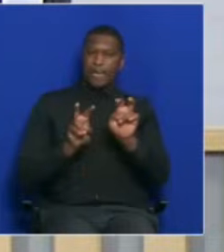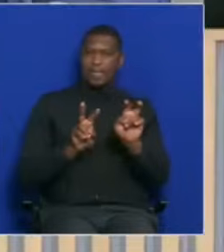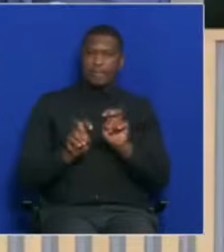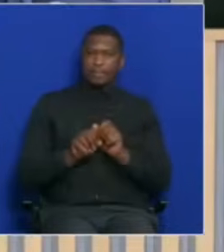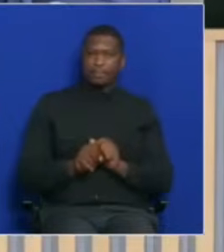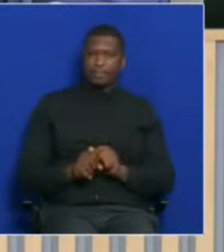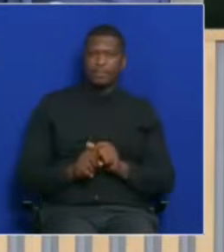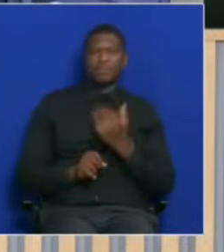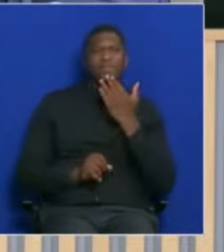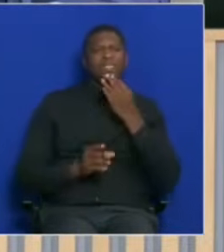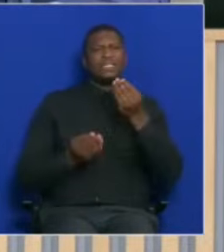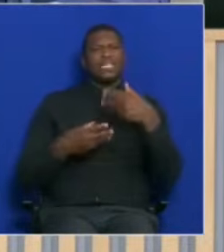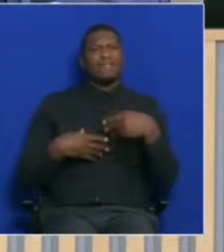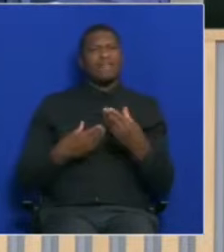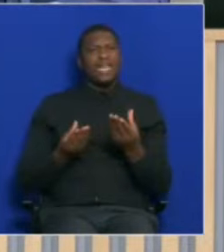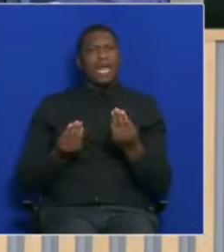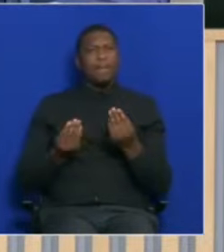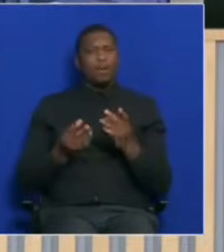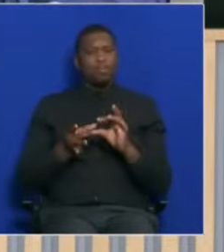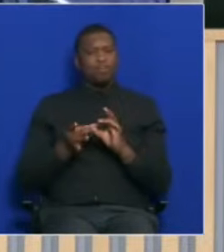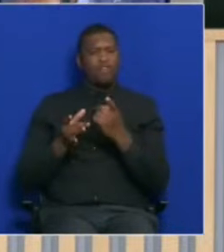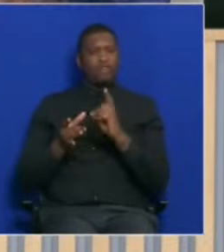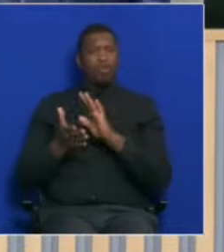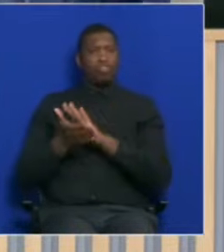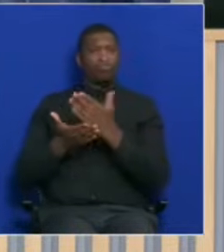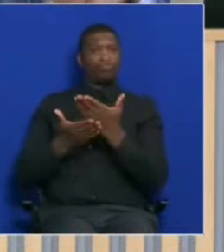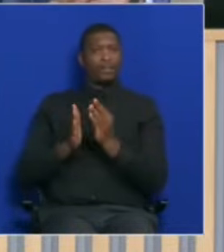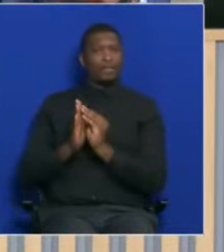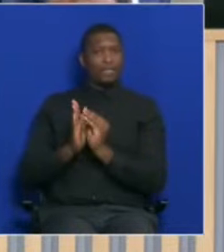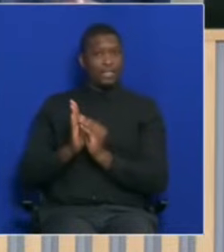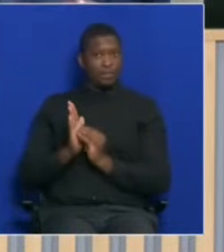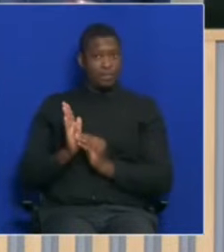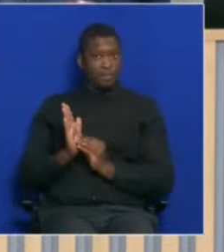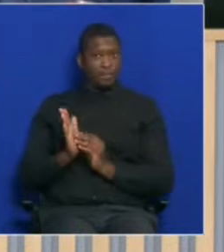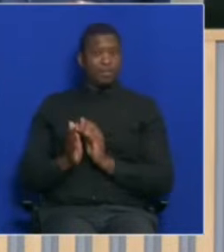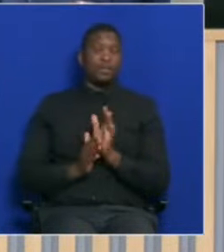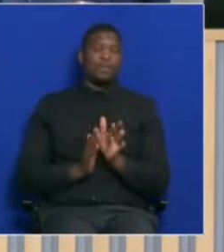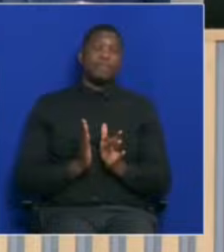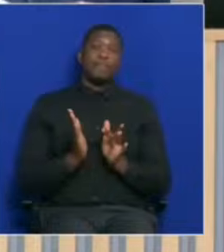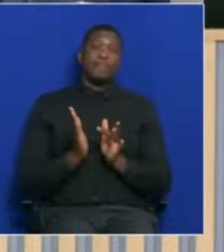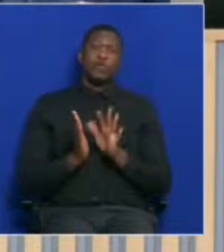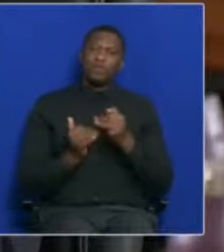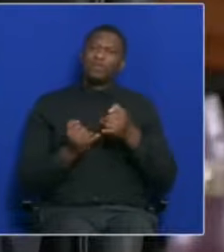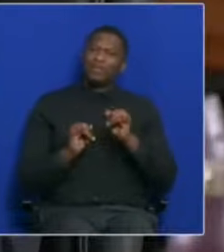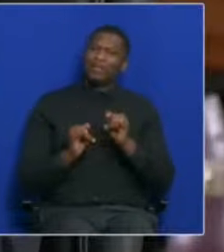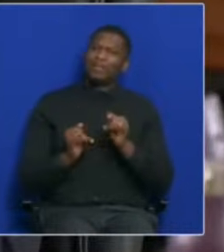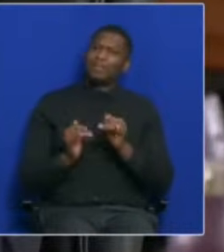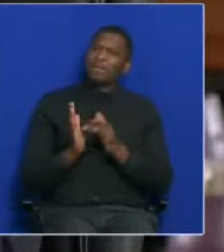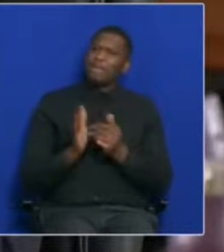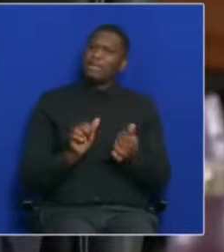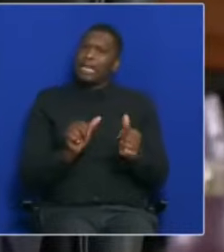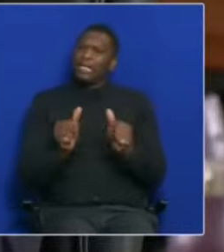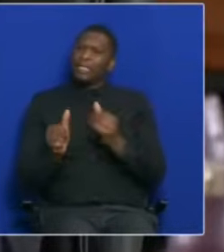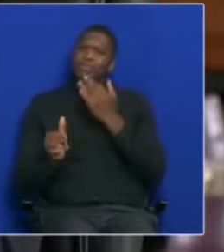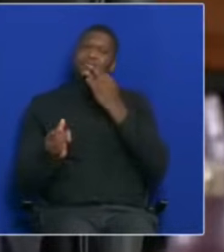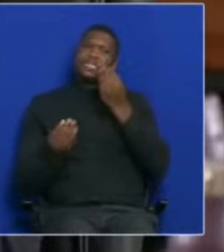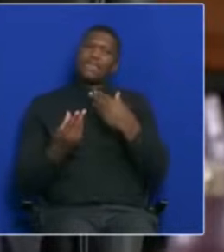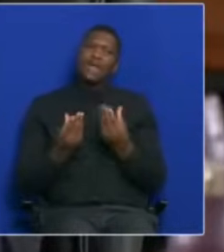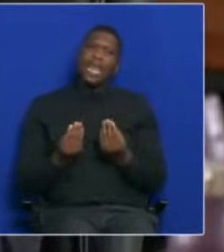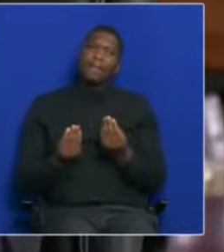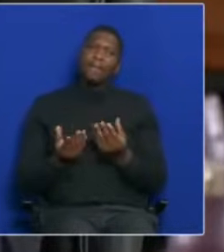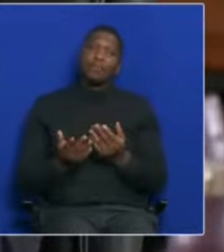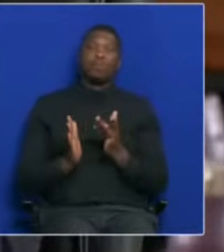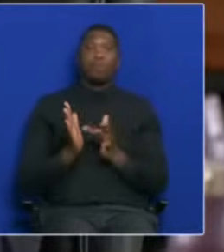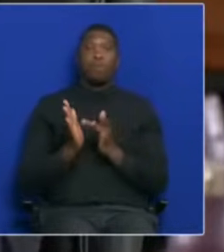the transcript. You At keep page saying 4, the next one. My apologies. At page 407, it's the one in relation to